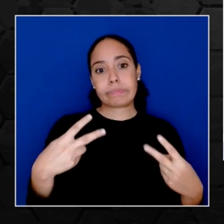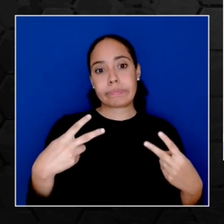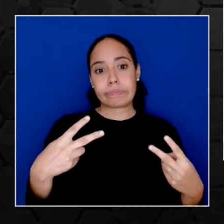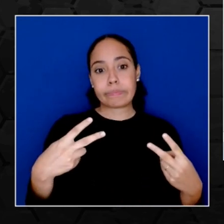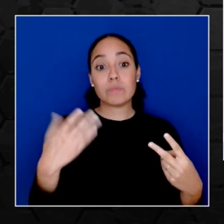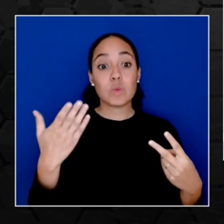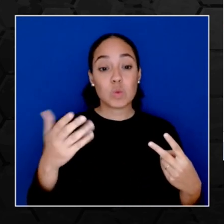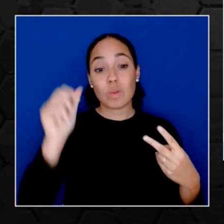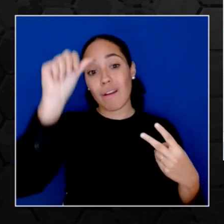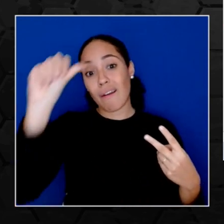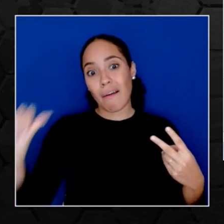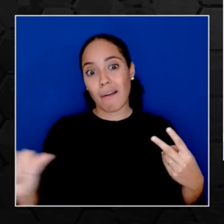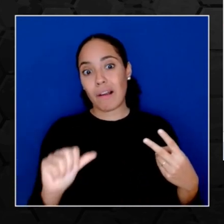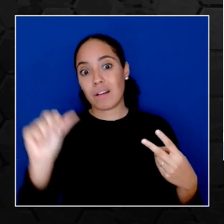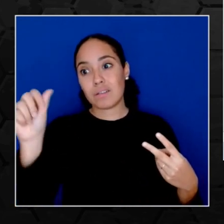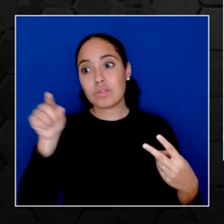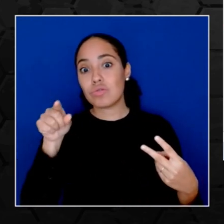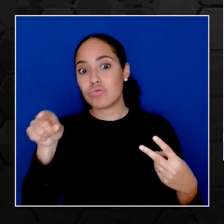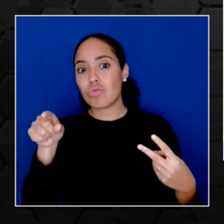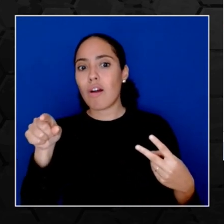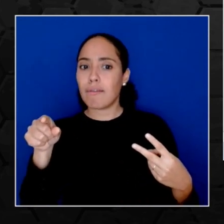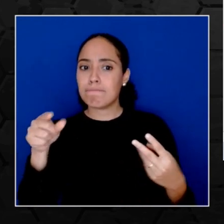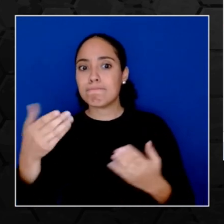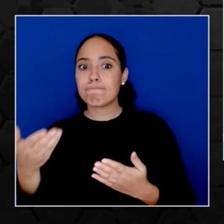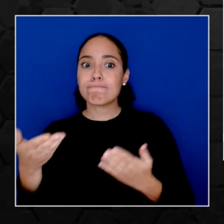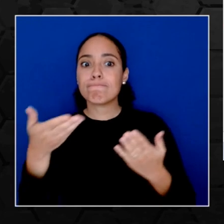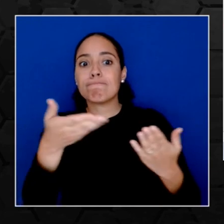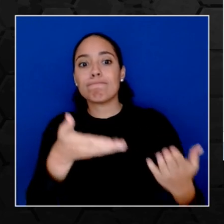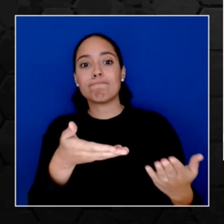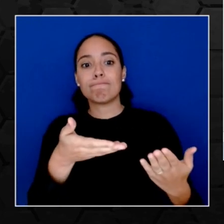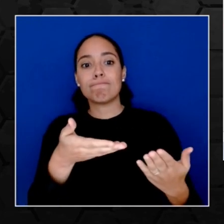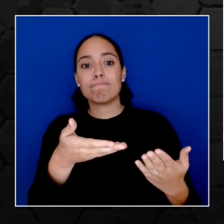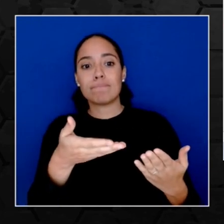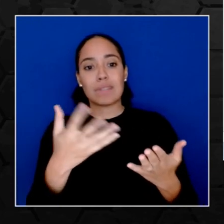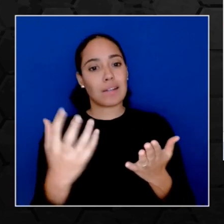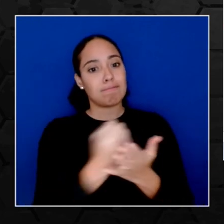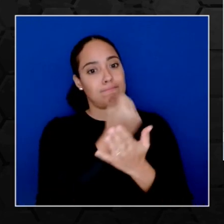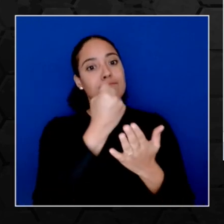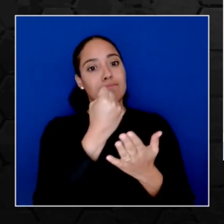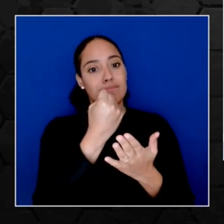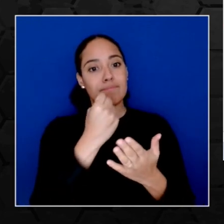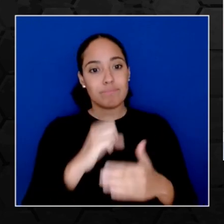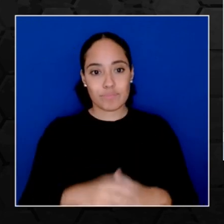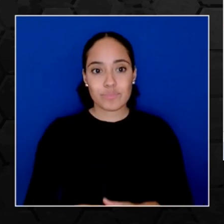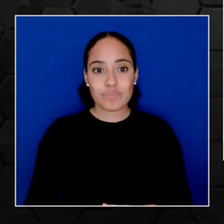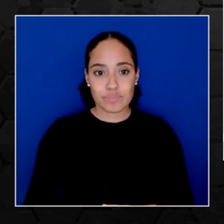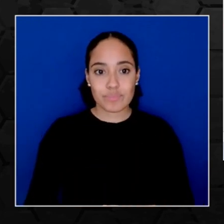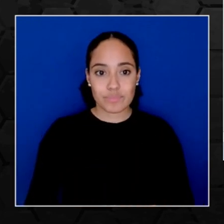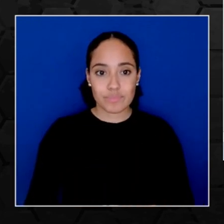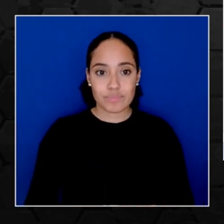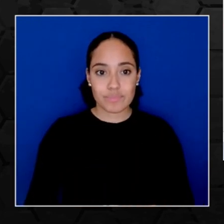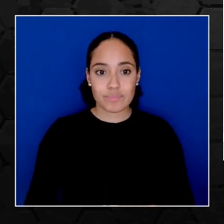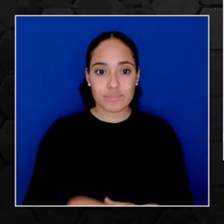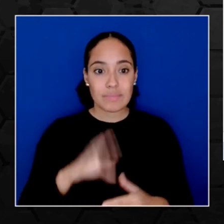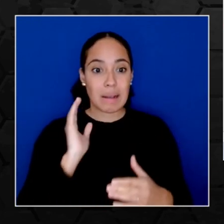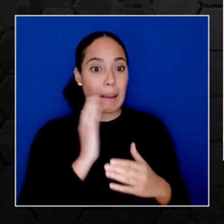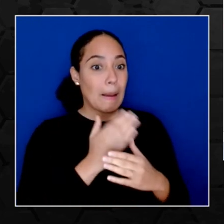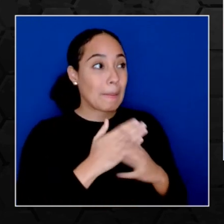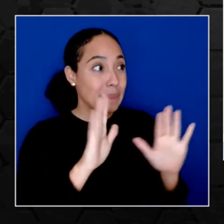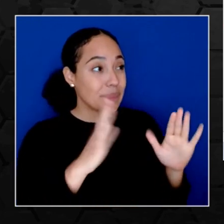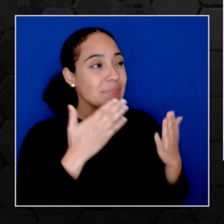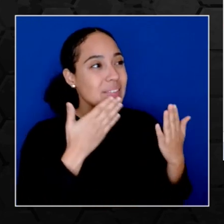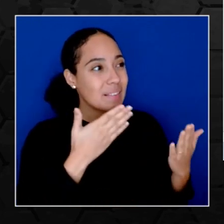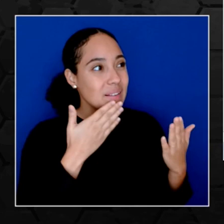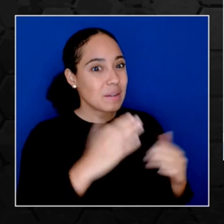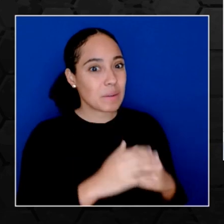you an opportunity. Thank you so Most much, partners have Shreyan. built health bots that help patients